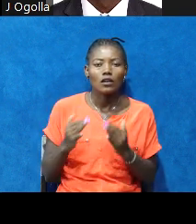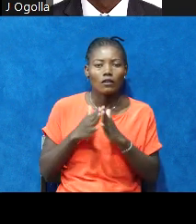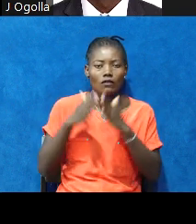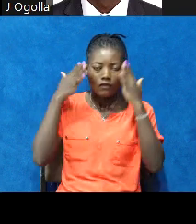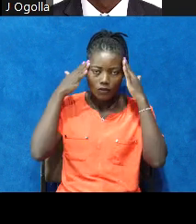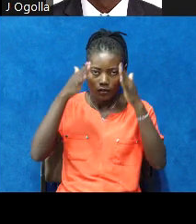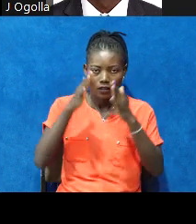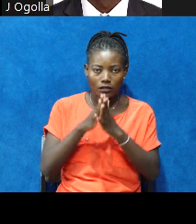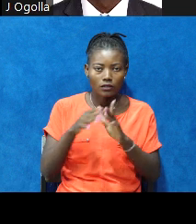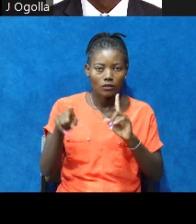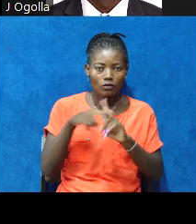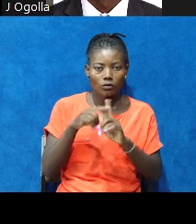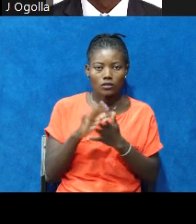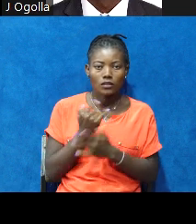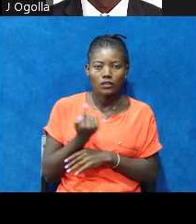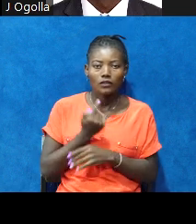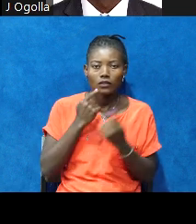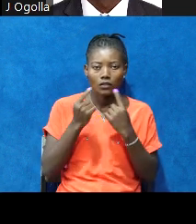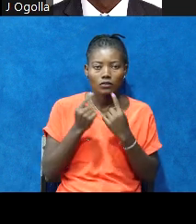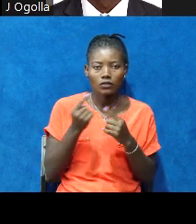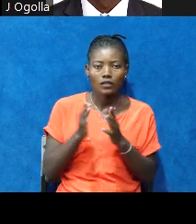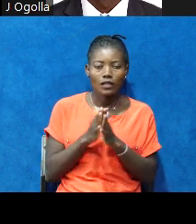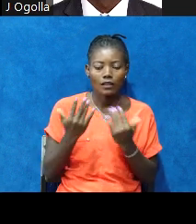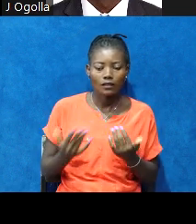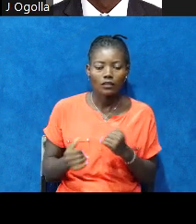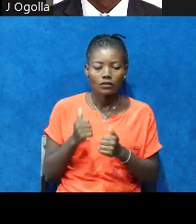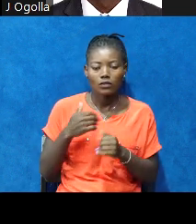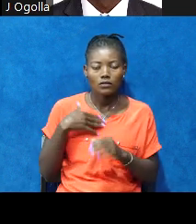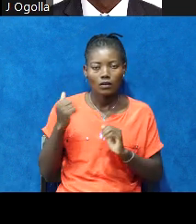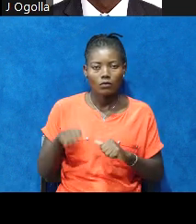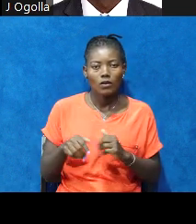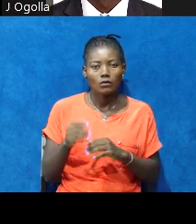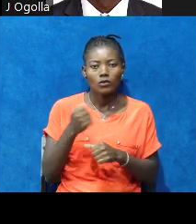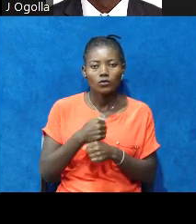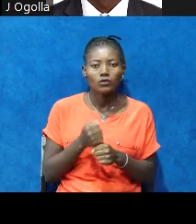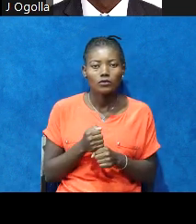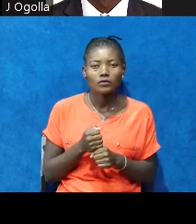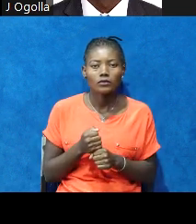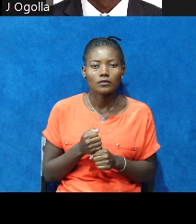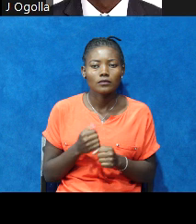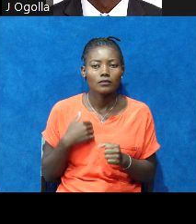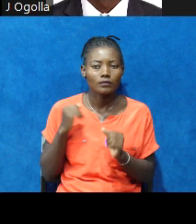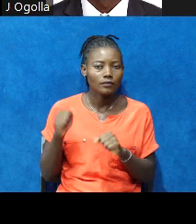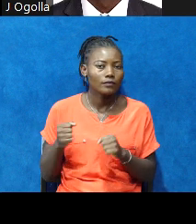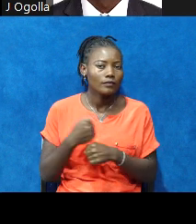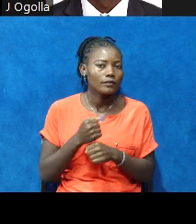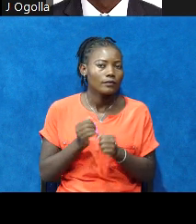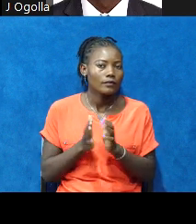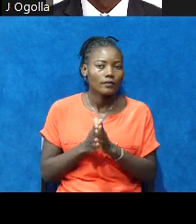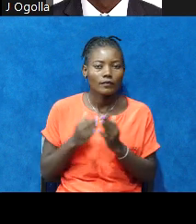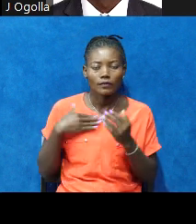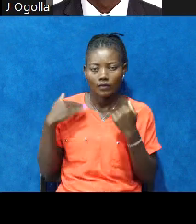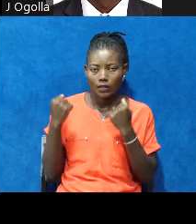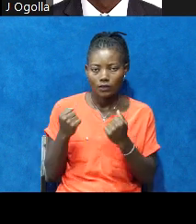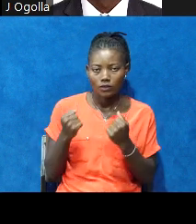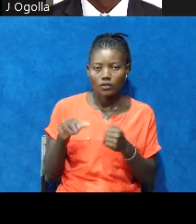just focusing on positive self-talk. And these are things that are, I am able to do this, I can do it, I'm